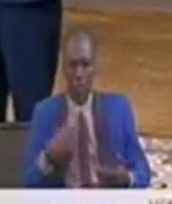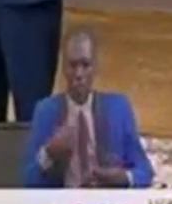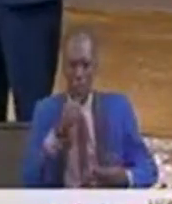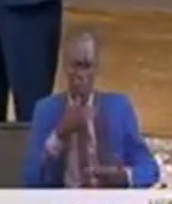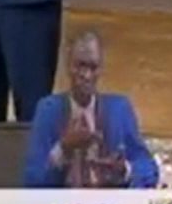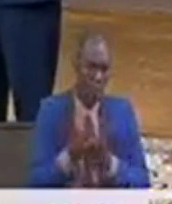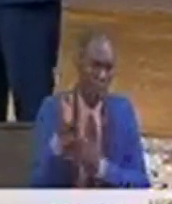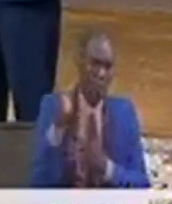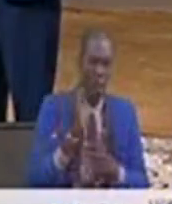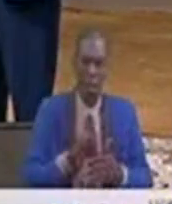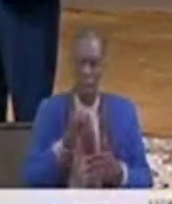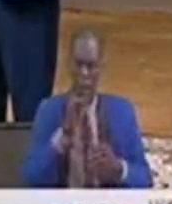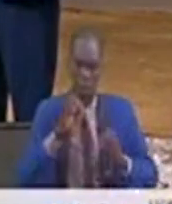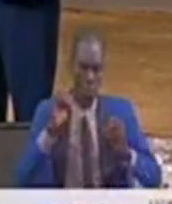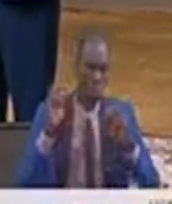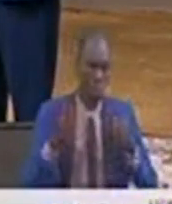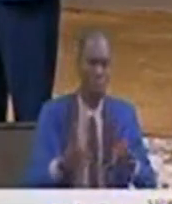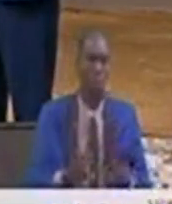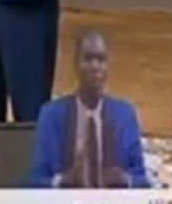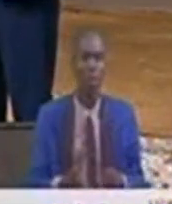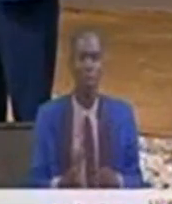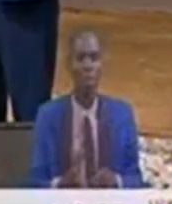be with her husband